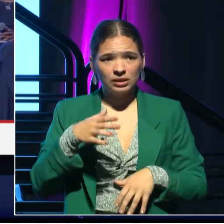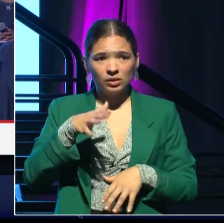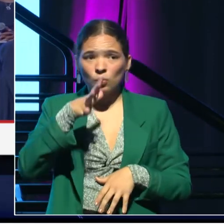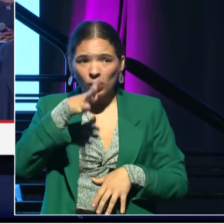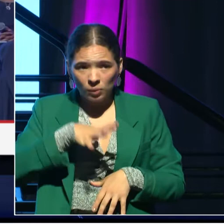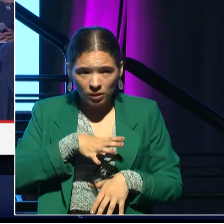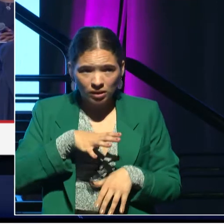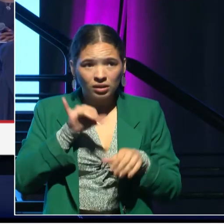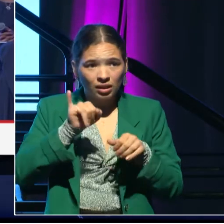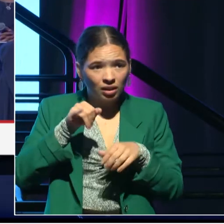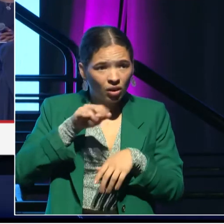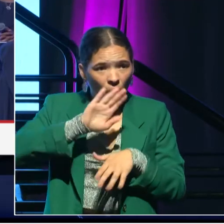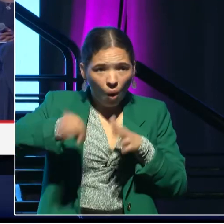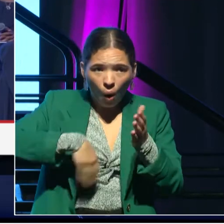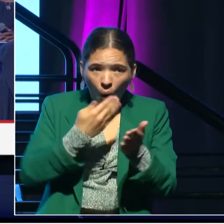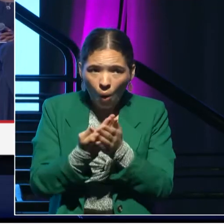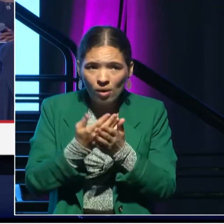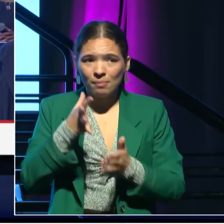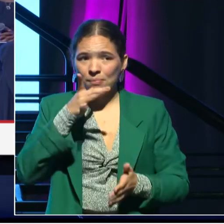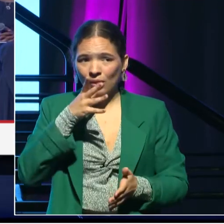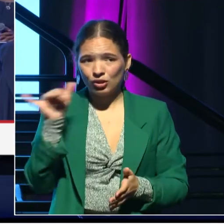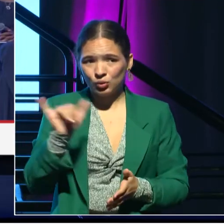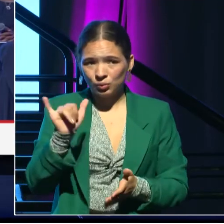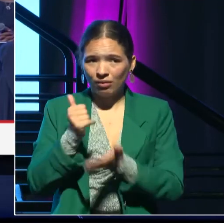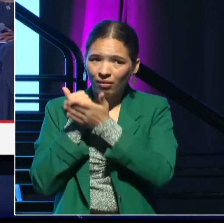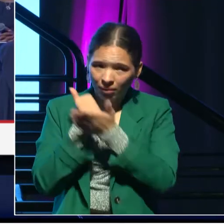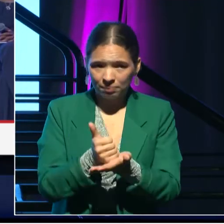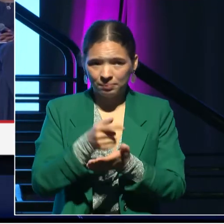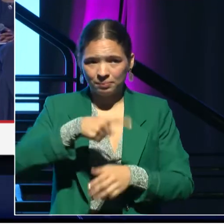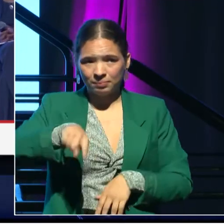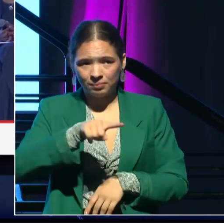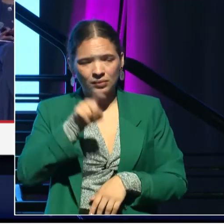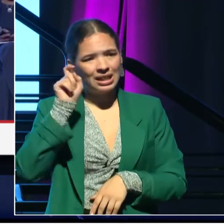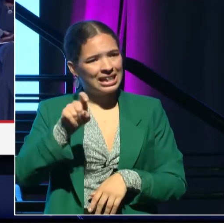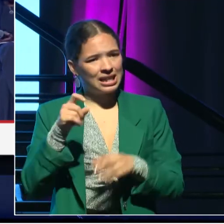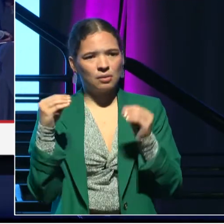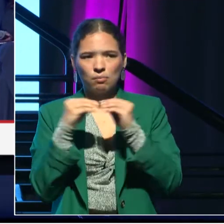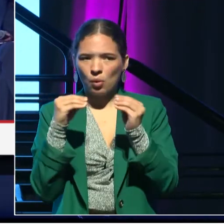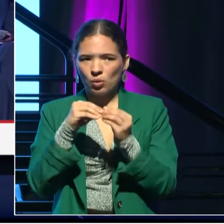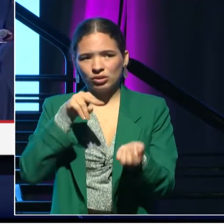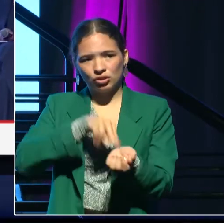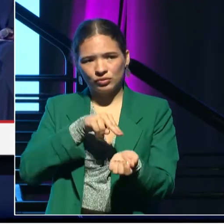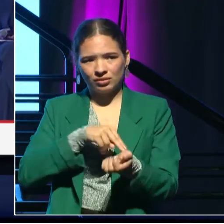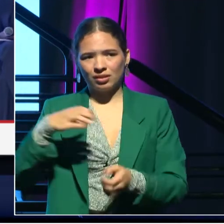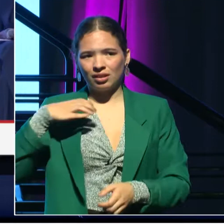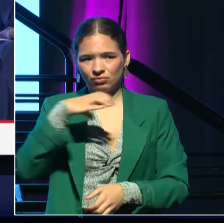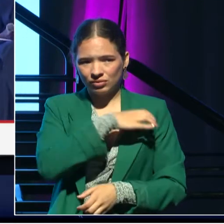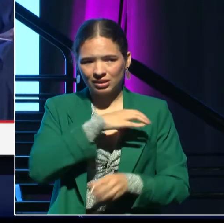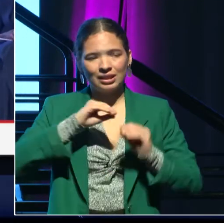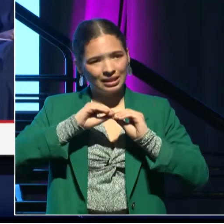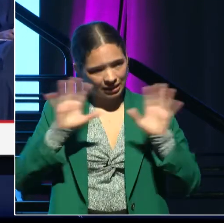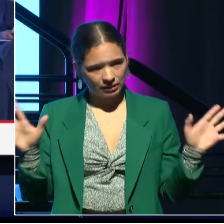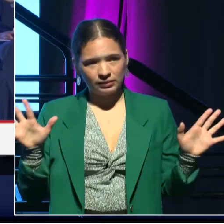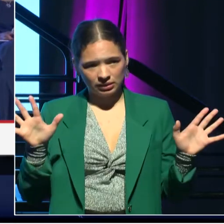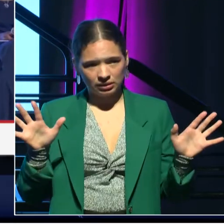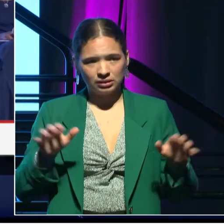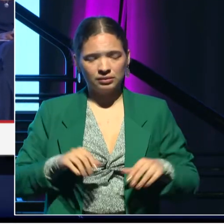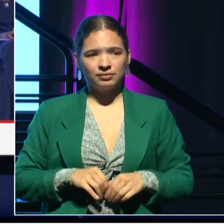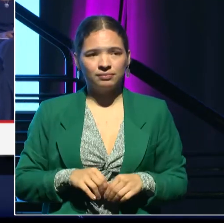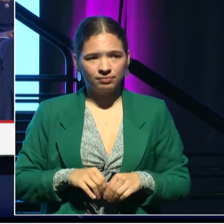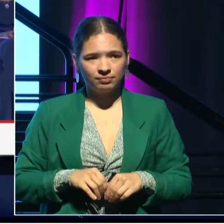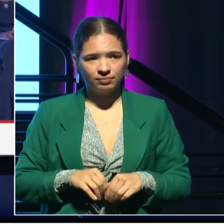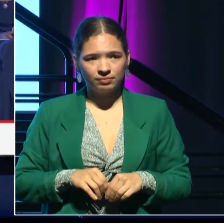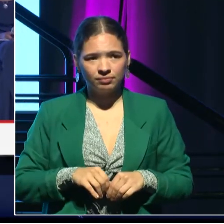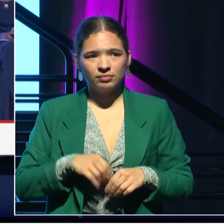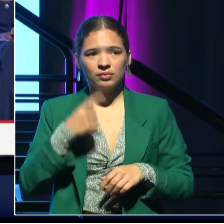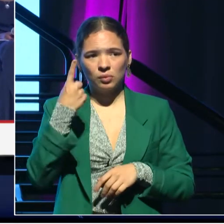think, thank you. I think we need more nurses in Congress, obviously. Our colleague, Cori Bush, couldn't make it. She's one of our other